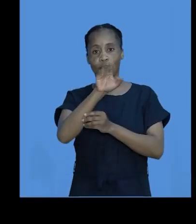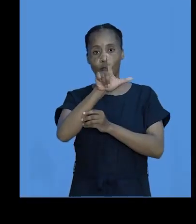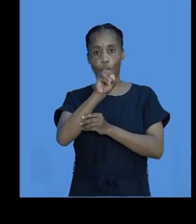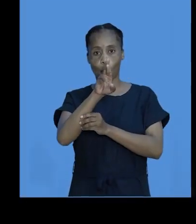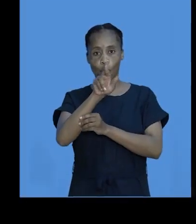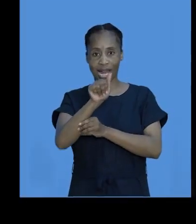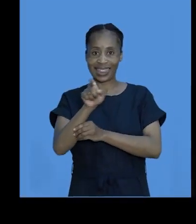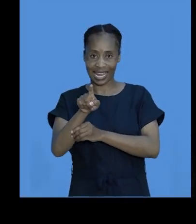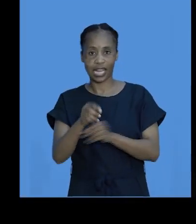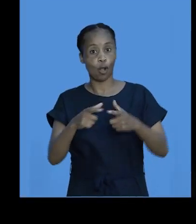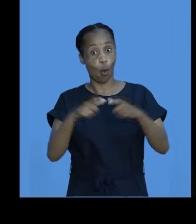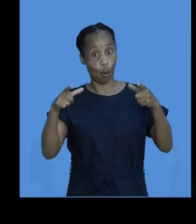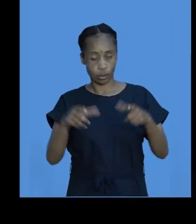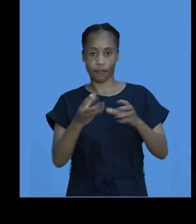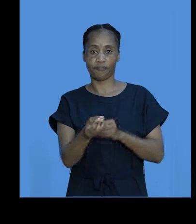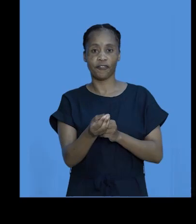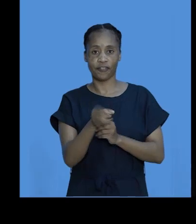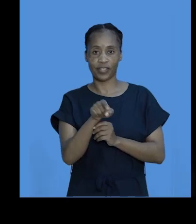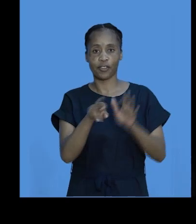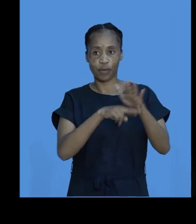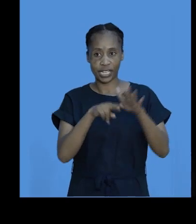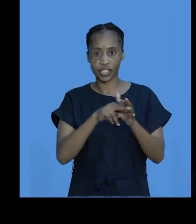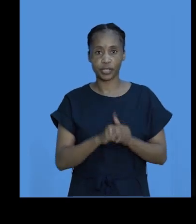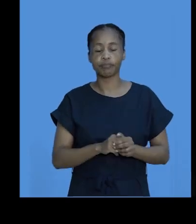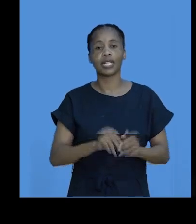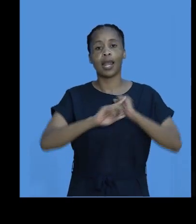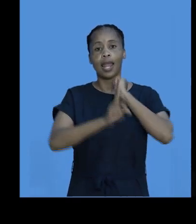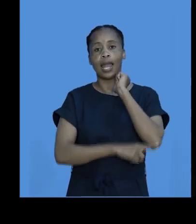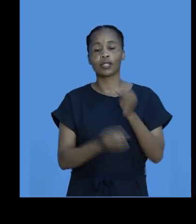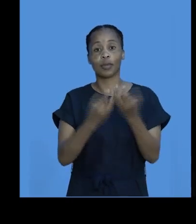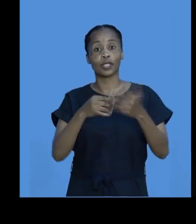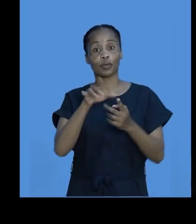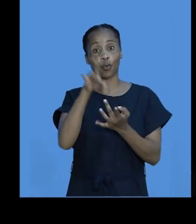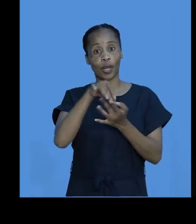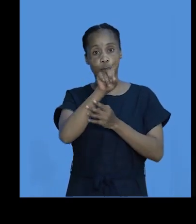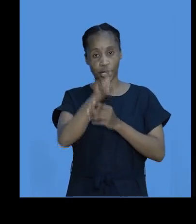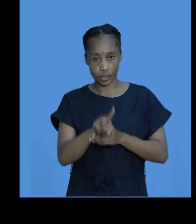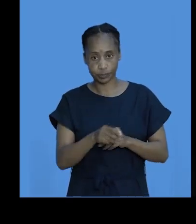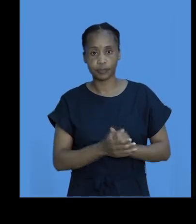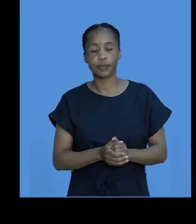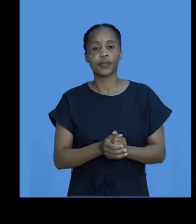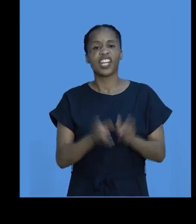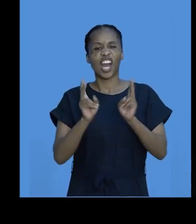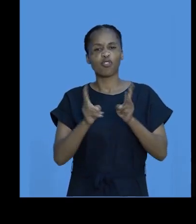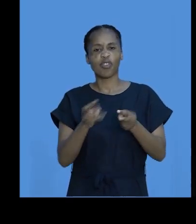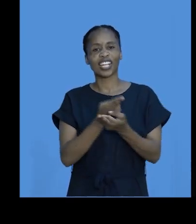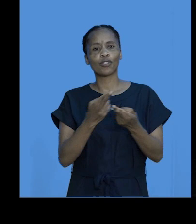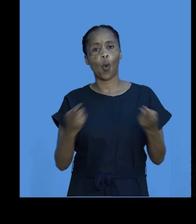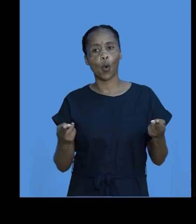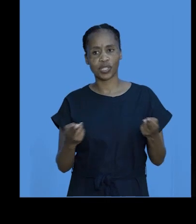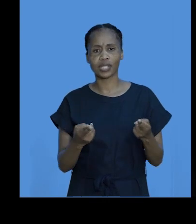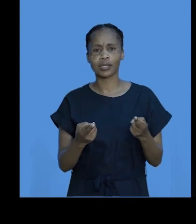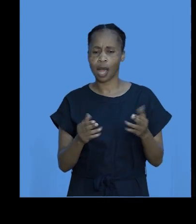We've got a lot of that in that region. Right, let's continue to the last multiple choice question. It says natural